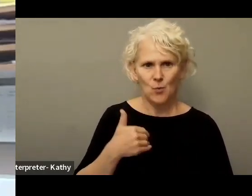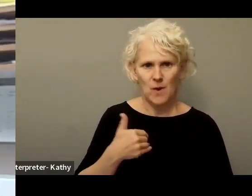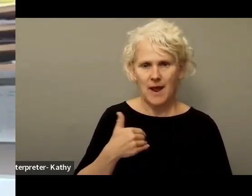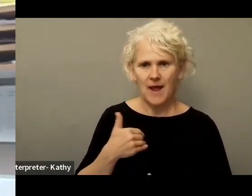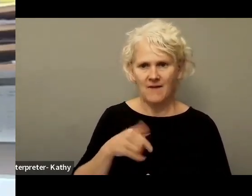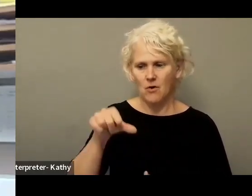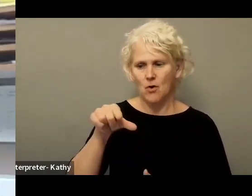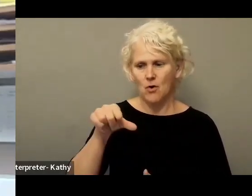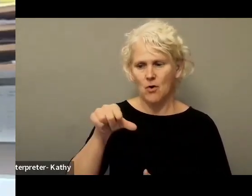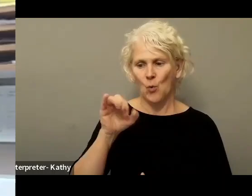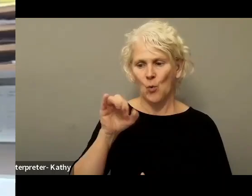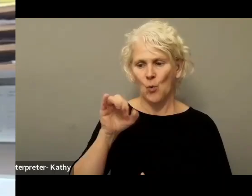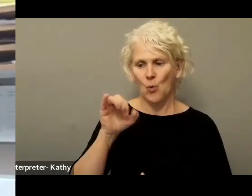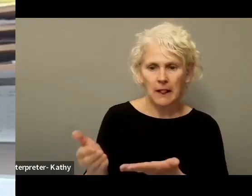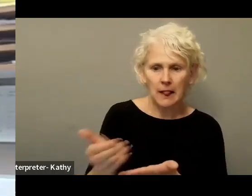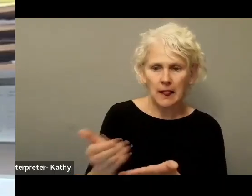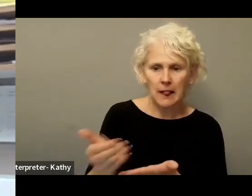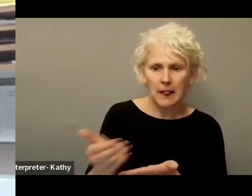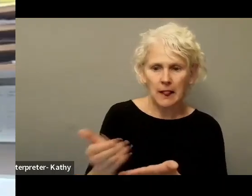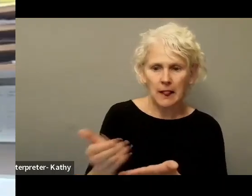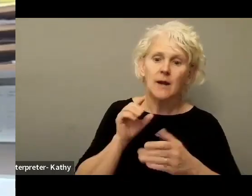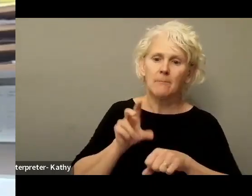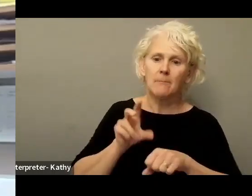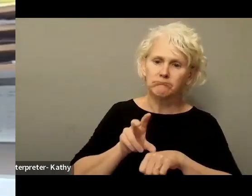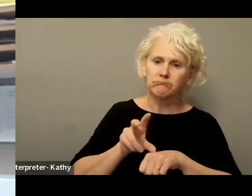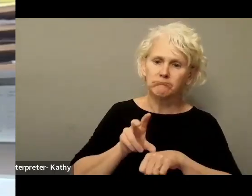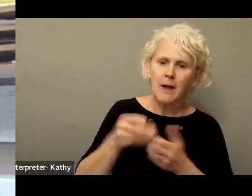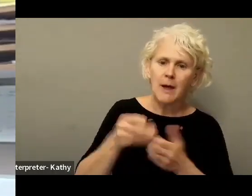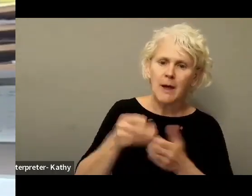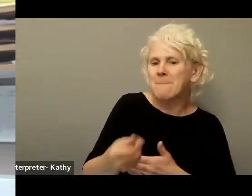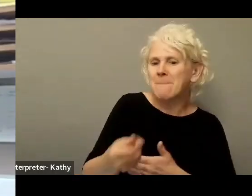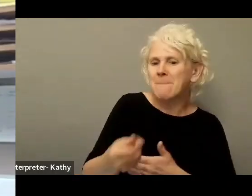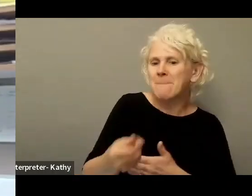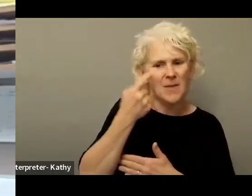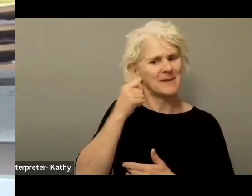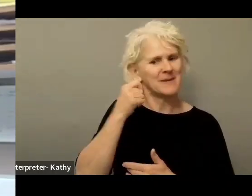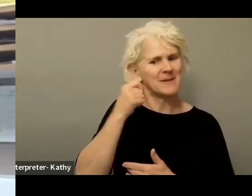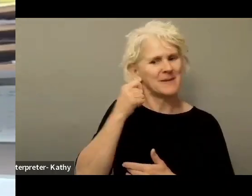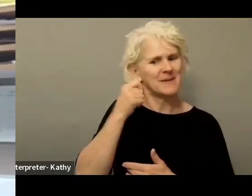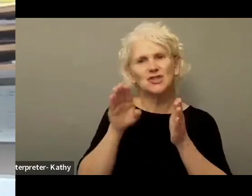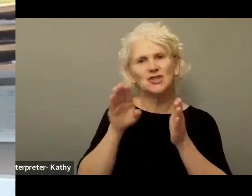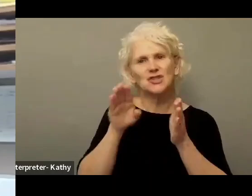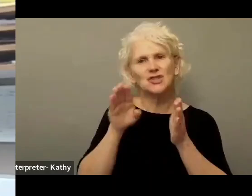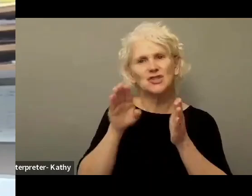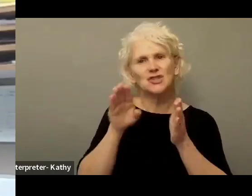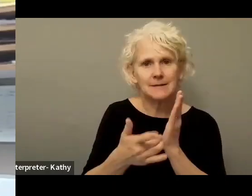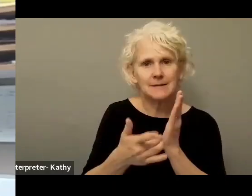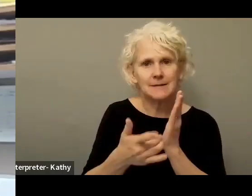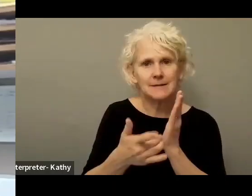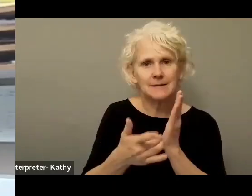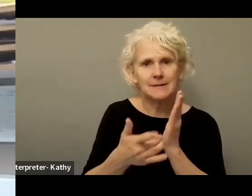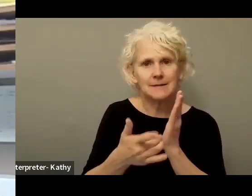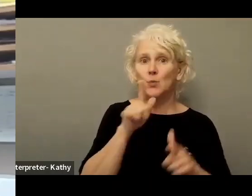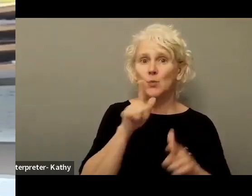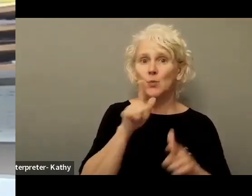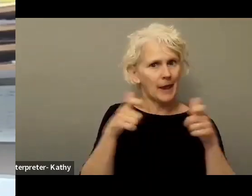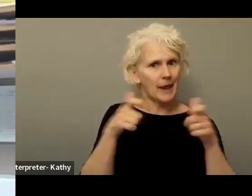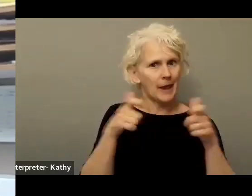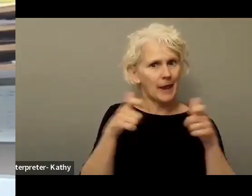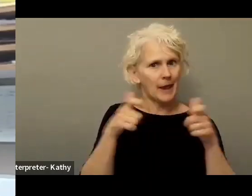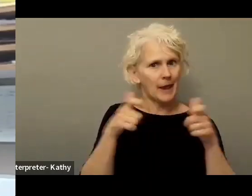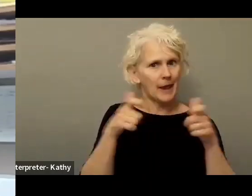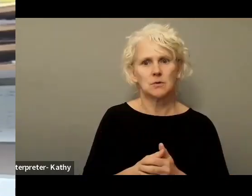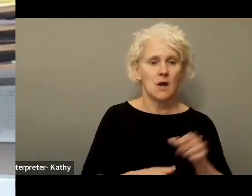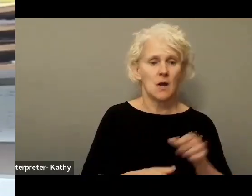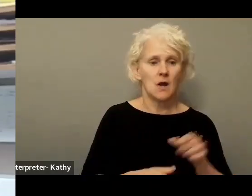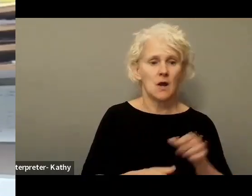that we've been able to pay for these to do it too, because it's not cheap technology either. So it's huge. We have it in both